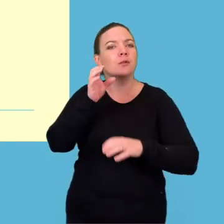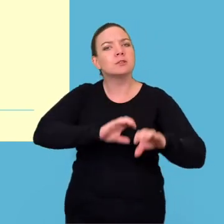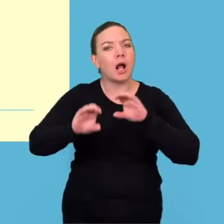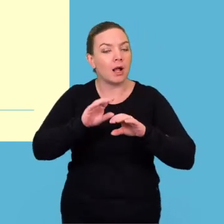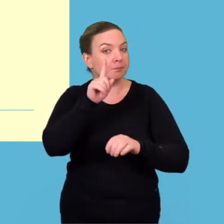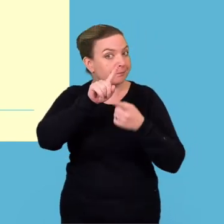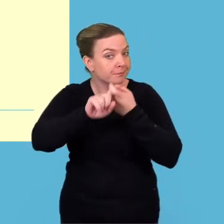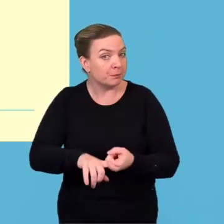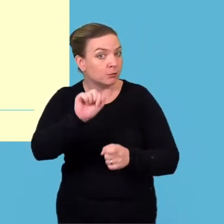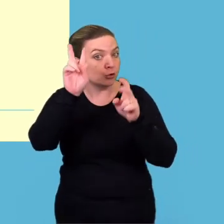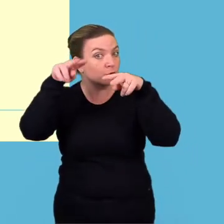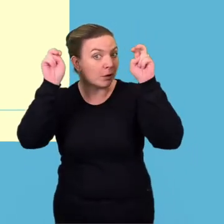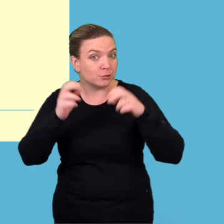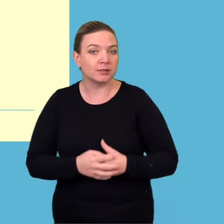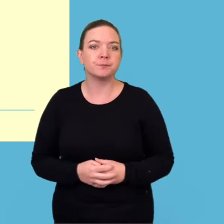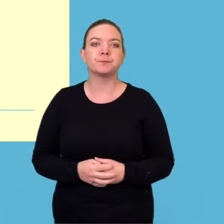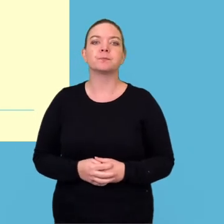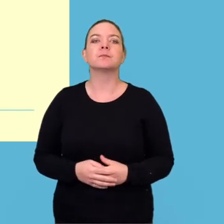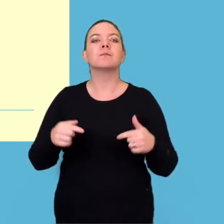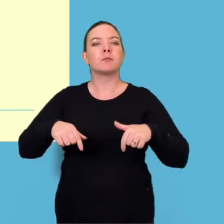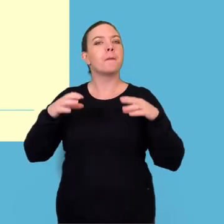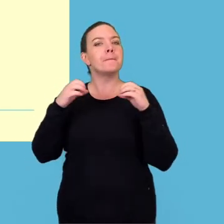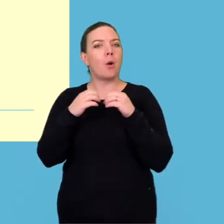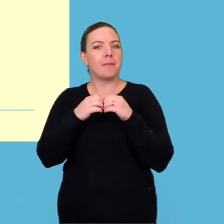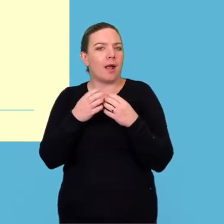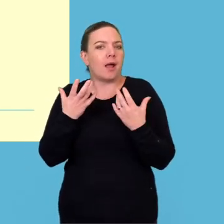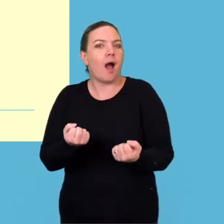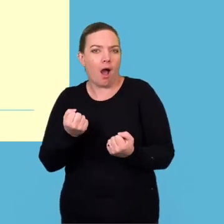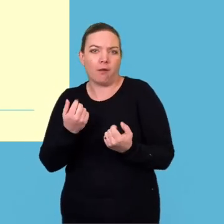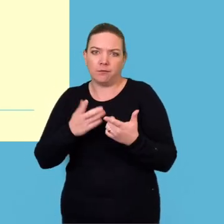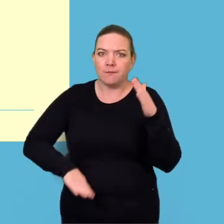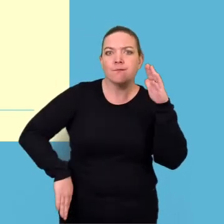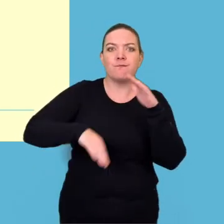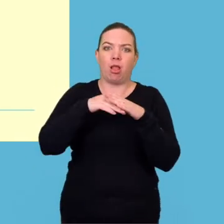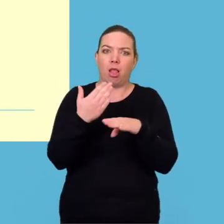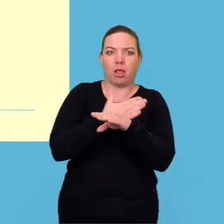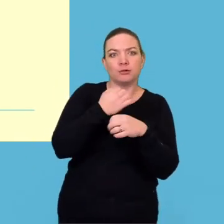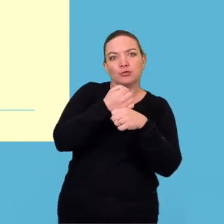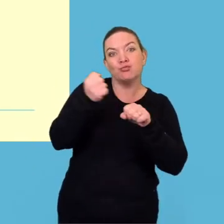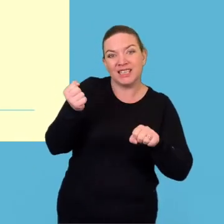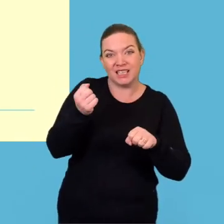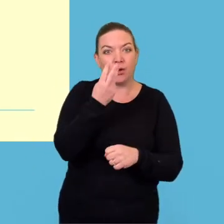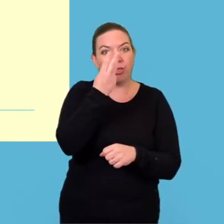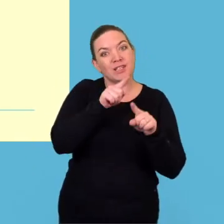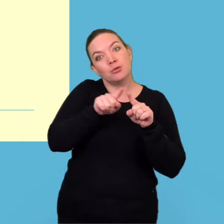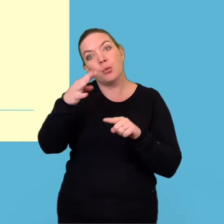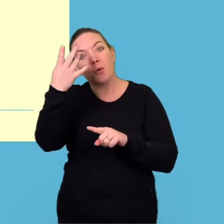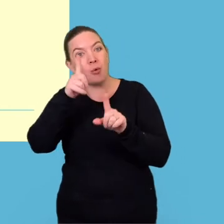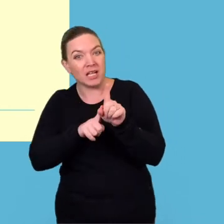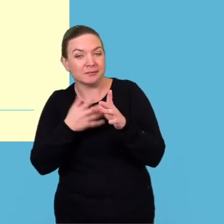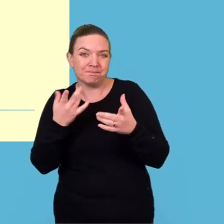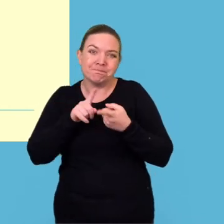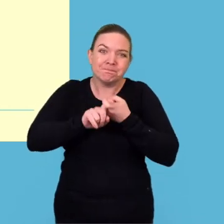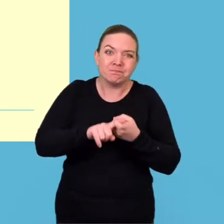that you choose. At Birkbeck, we offer a full undergraduate degree in 3 to 4 years, depending on whether you choose to study full